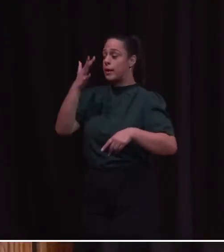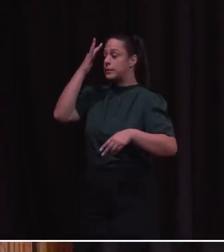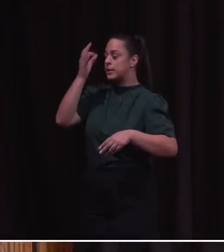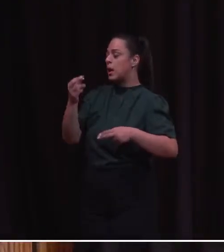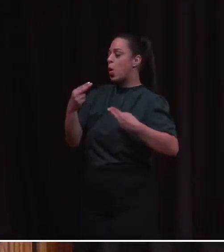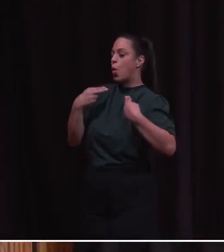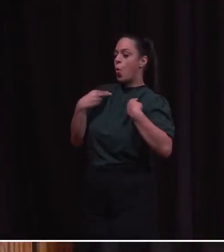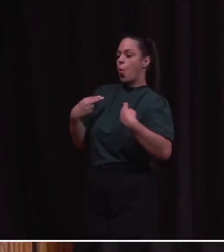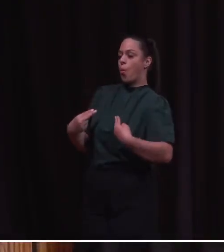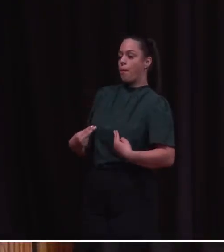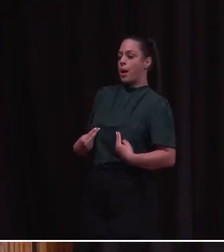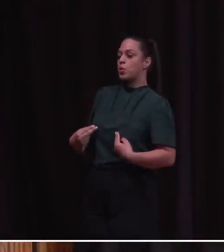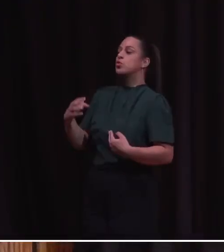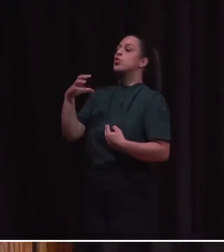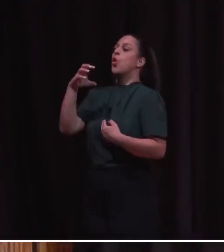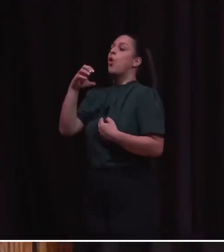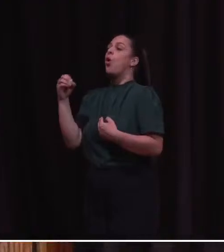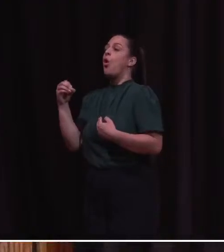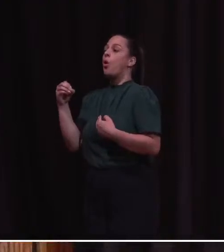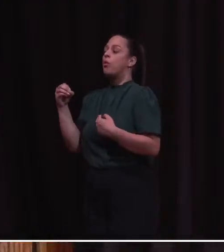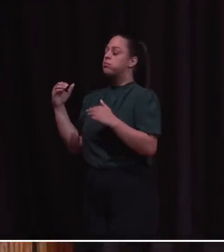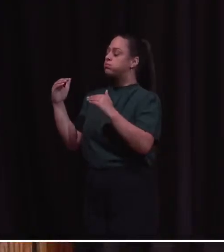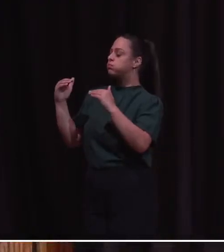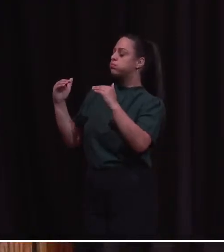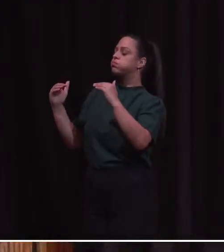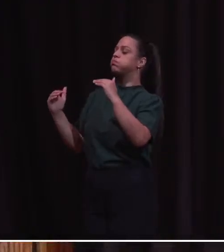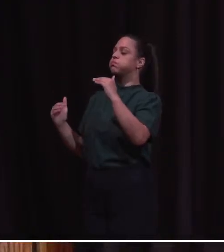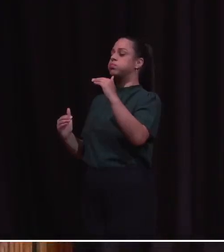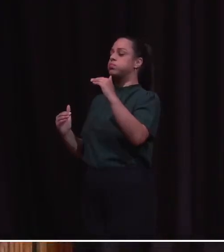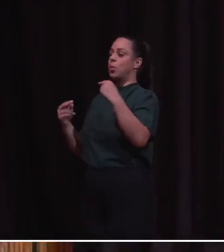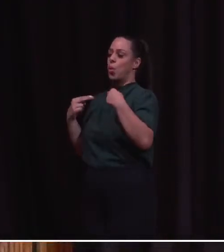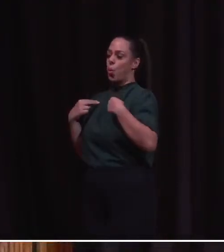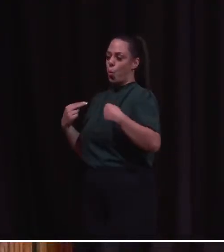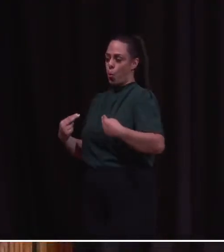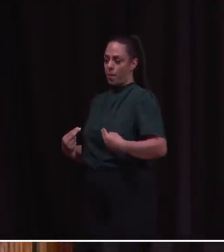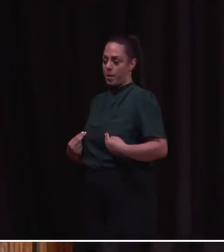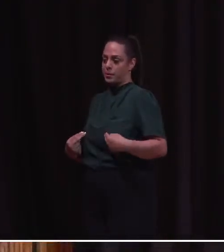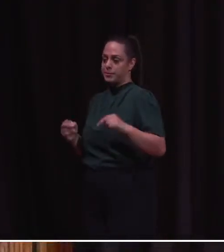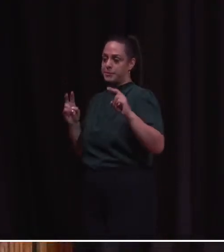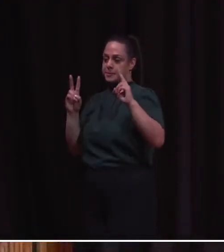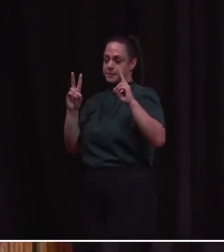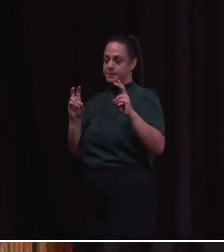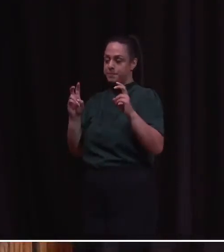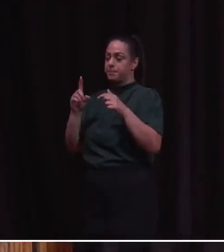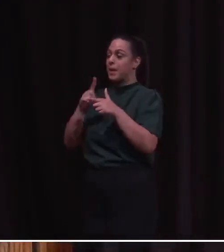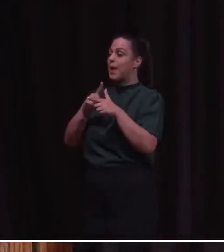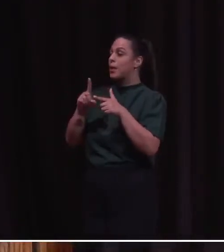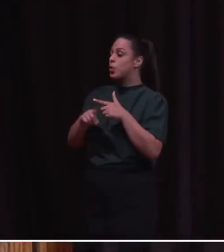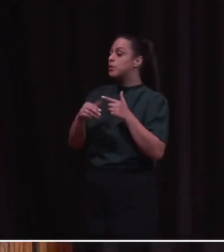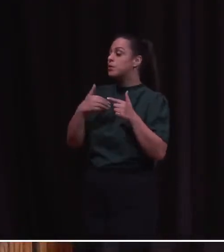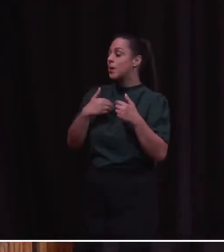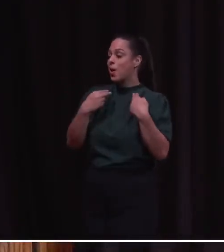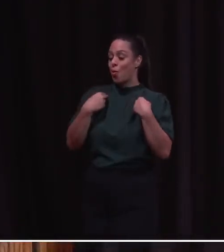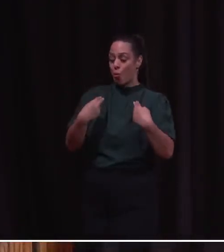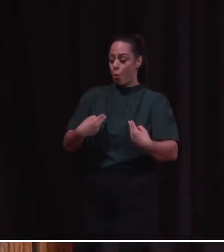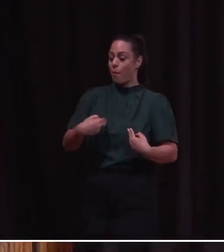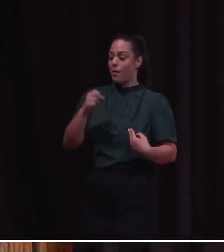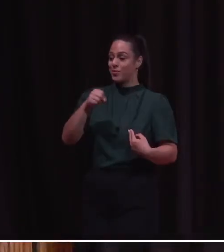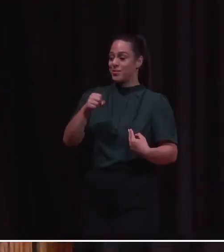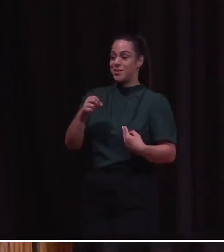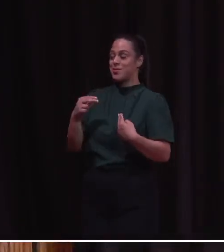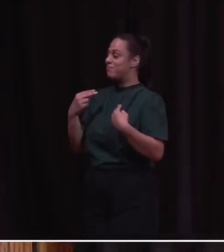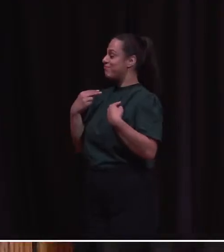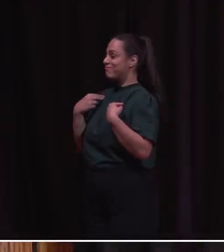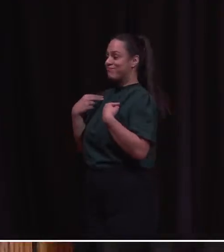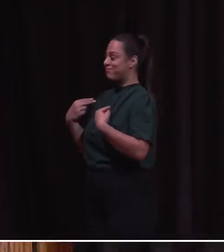the zone of being and the non-human in the zone of non-being. Is it any wonder that in the